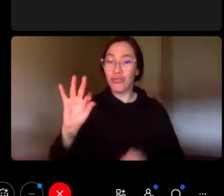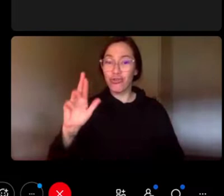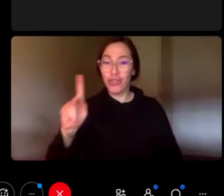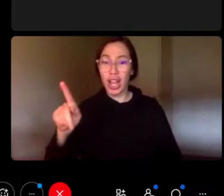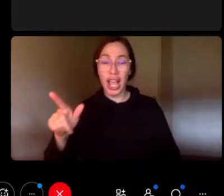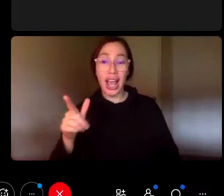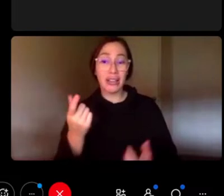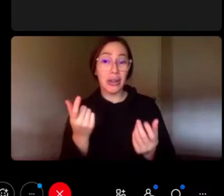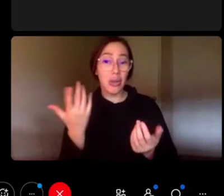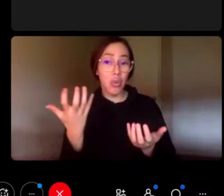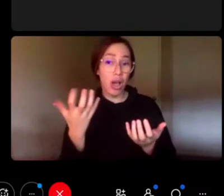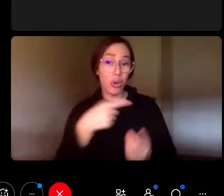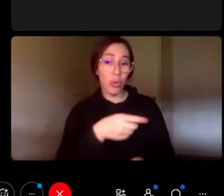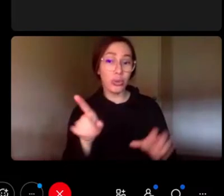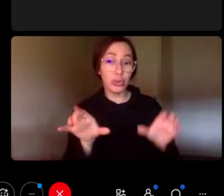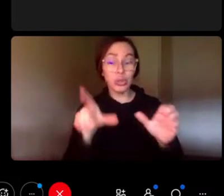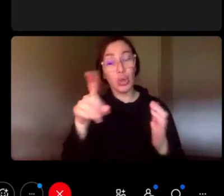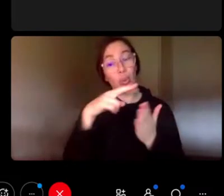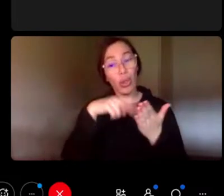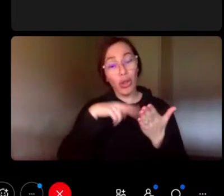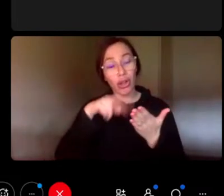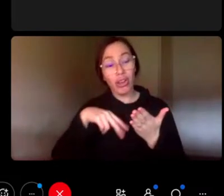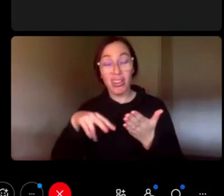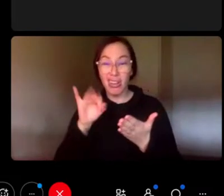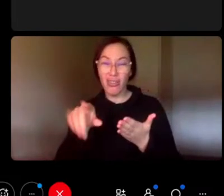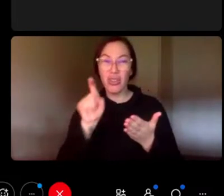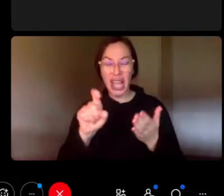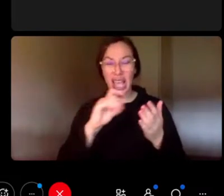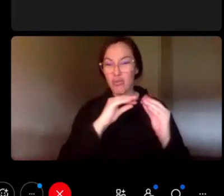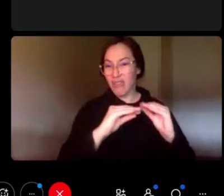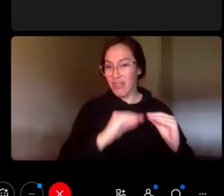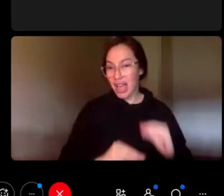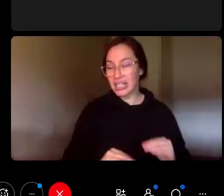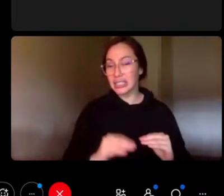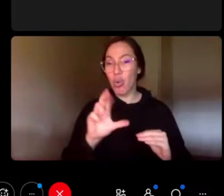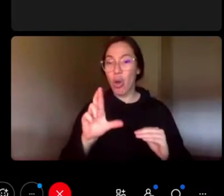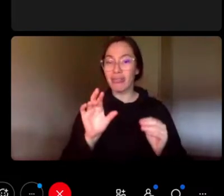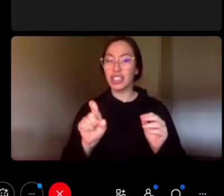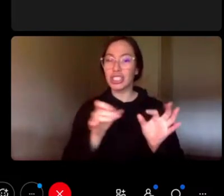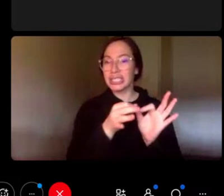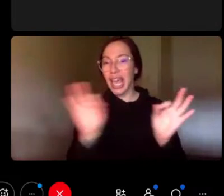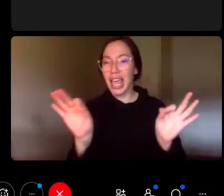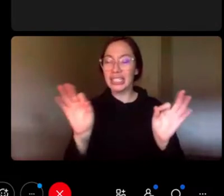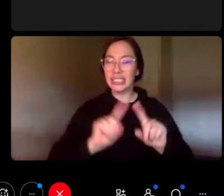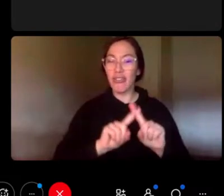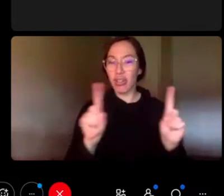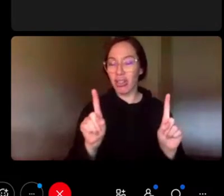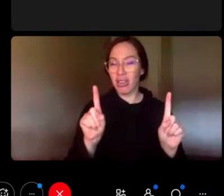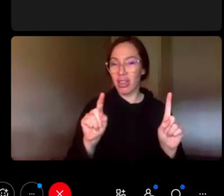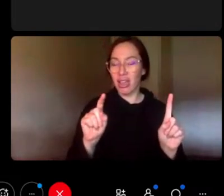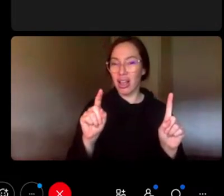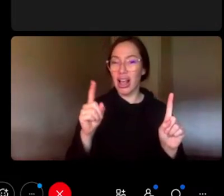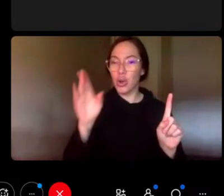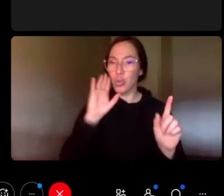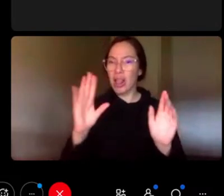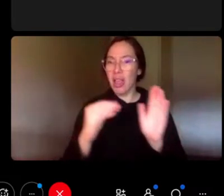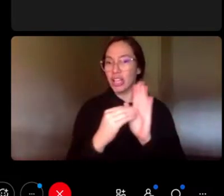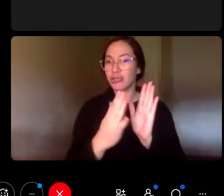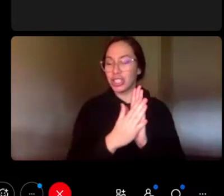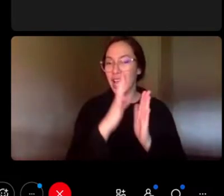to do is take a look at it. If you see anything that needs to be revised, could be said differently, I believe you're going to agendize it